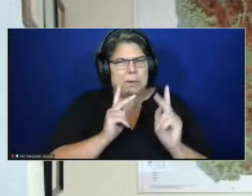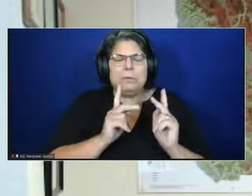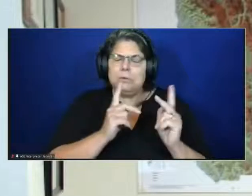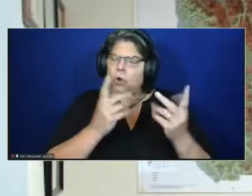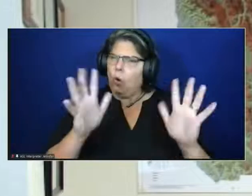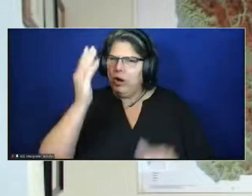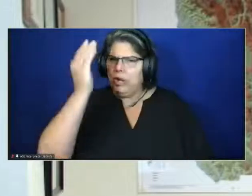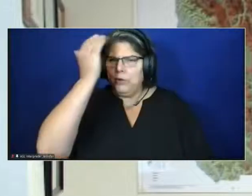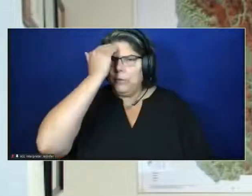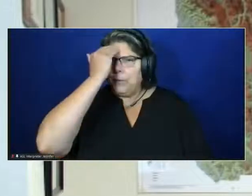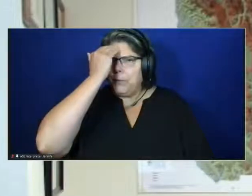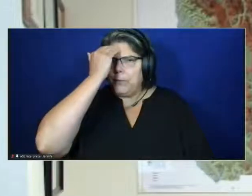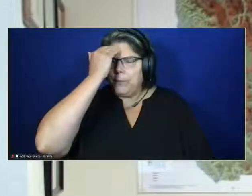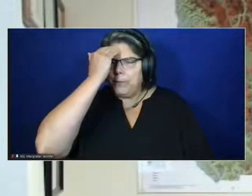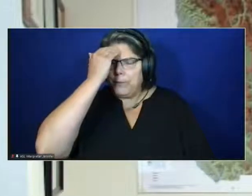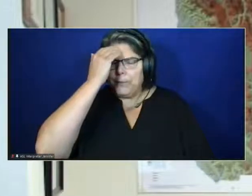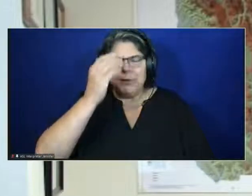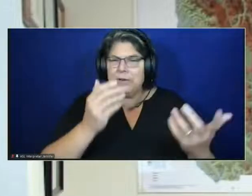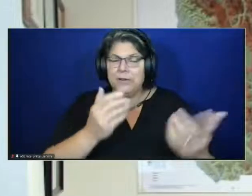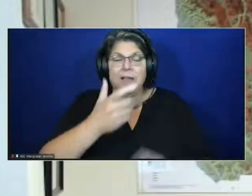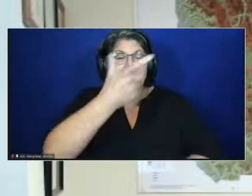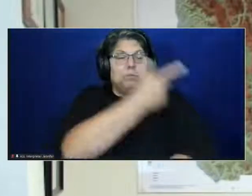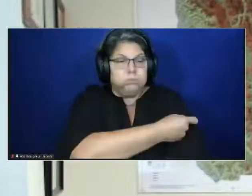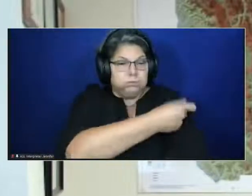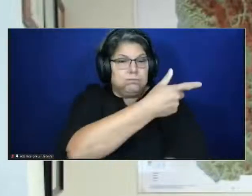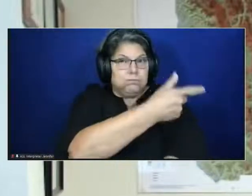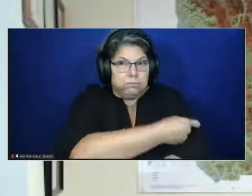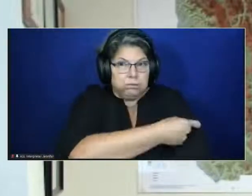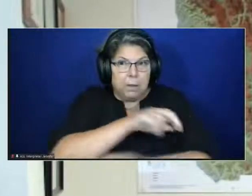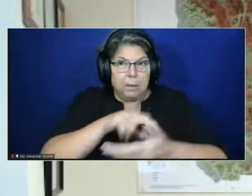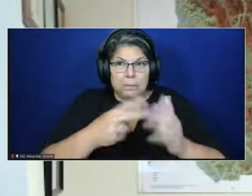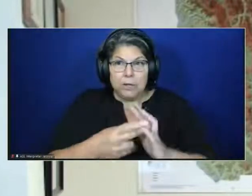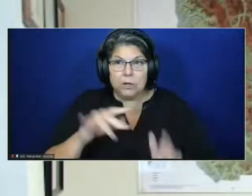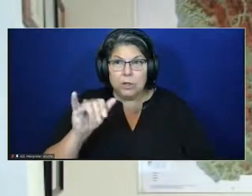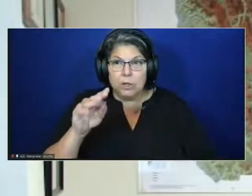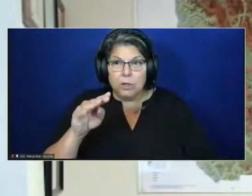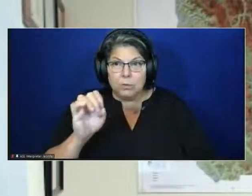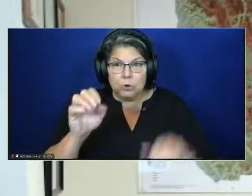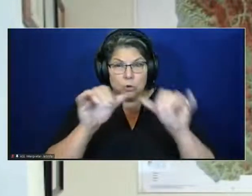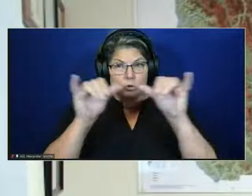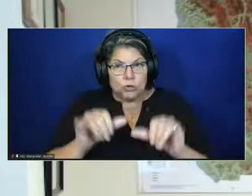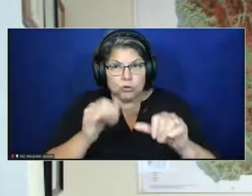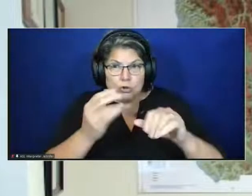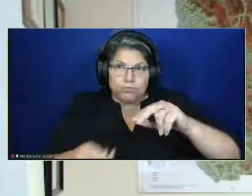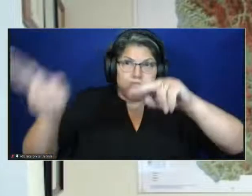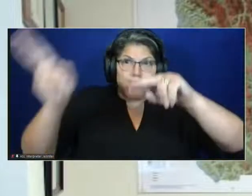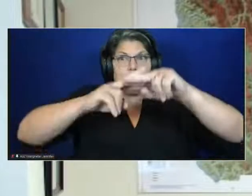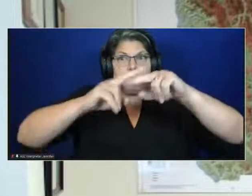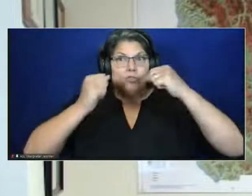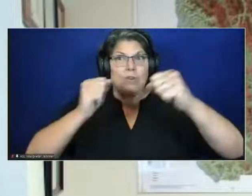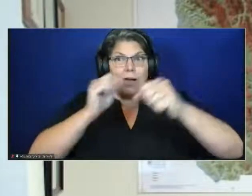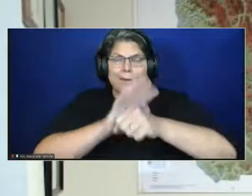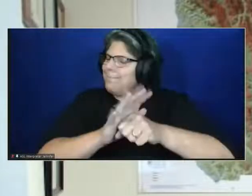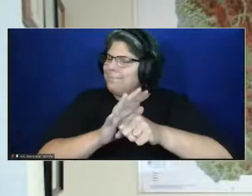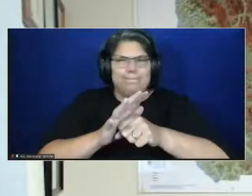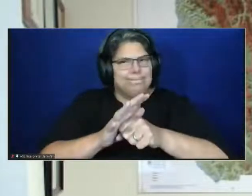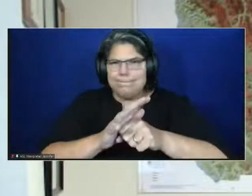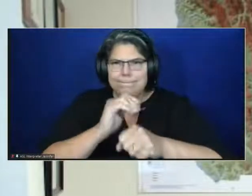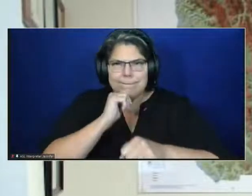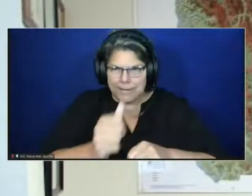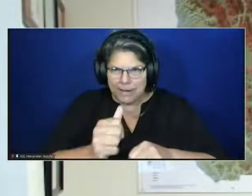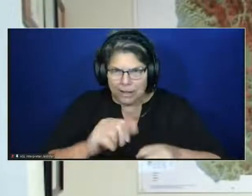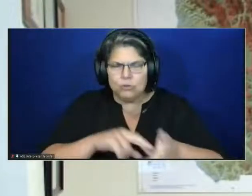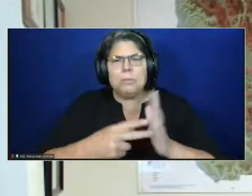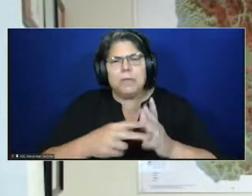know did not have an adequate immune response with their initial 2-dose series. So that's a third shot. A